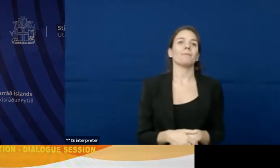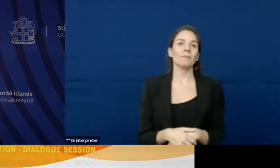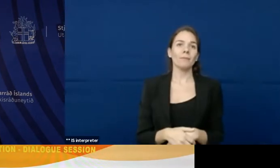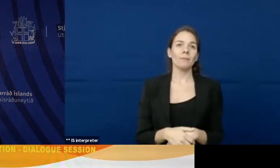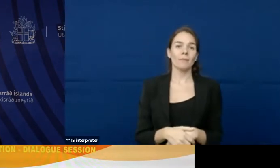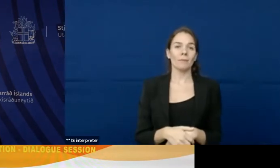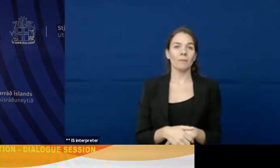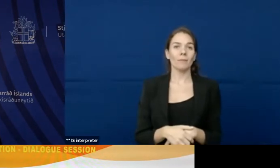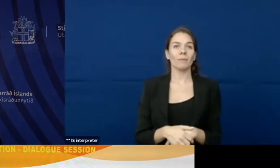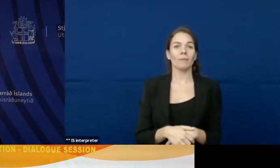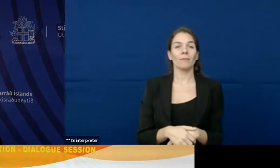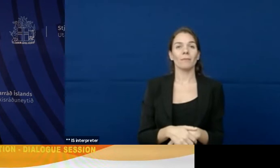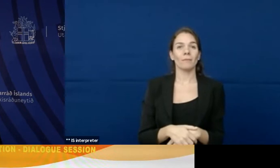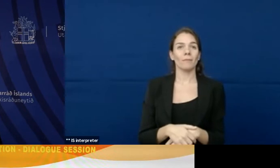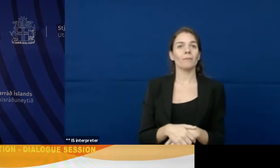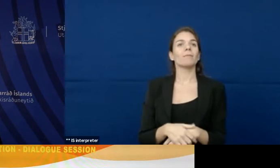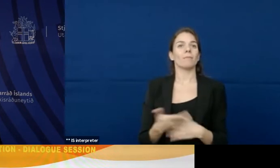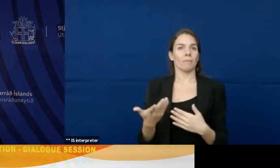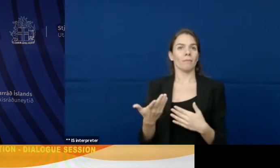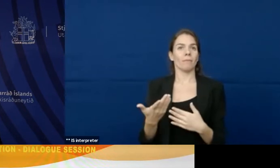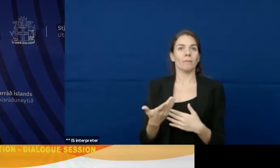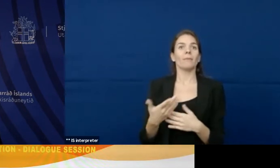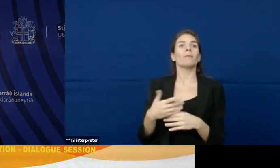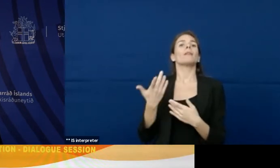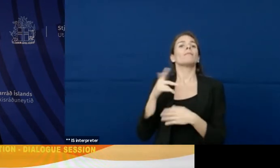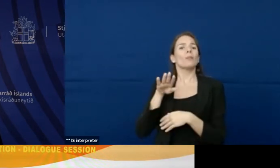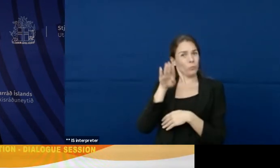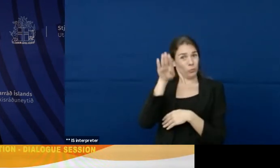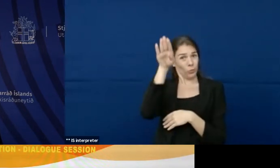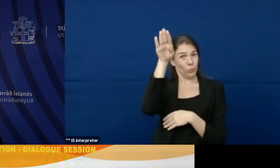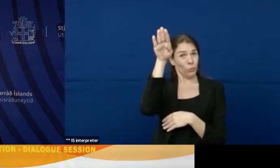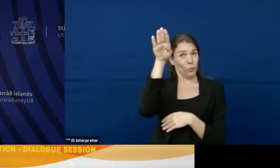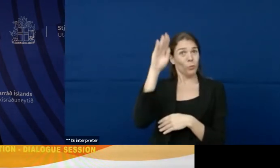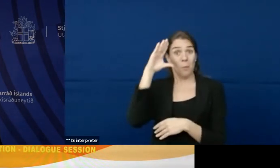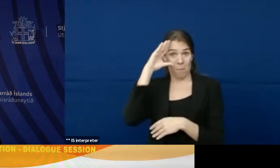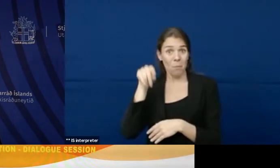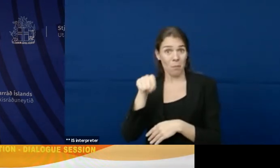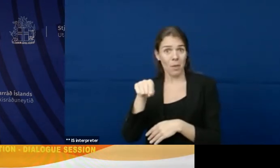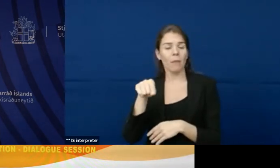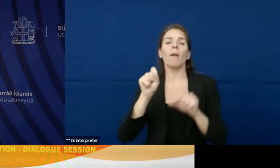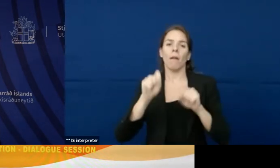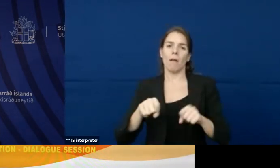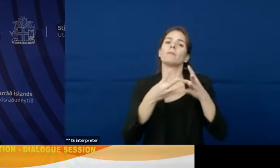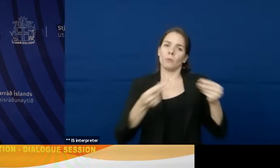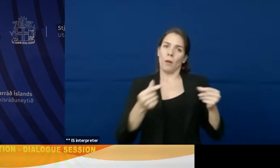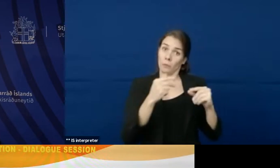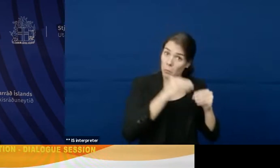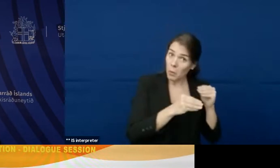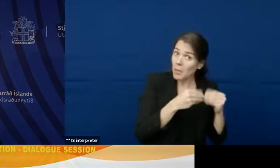and women's empowerment benefit everyone and lead to greater prosperity for the whole of